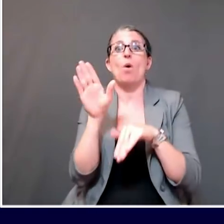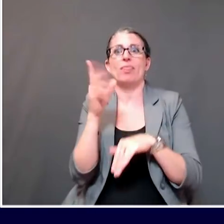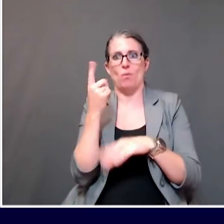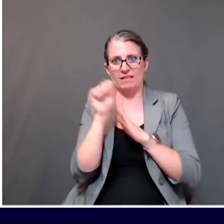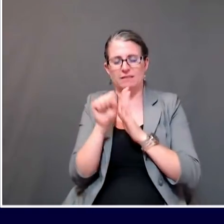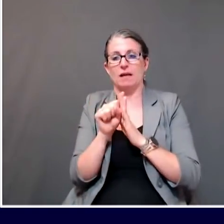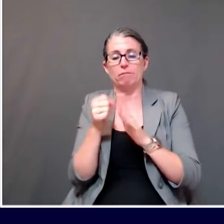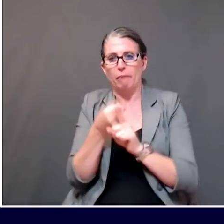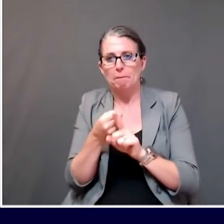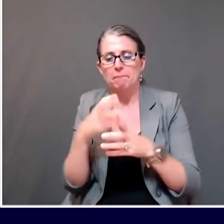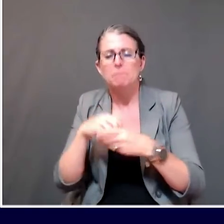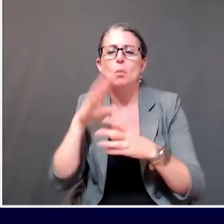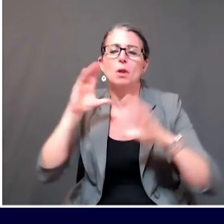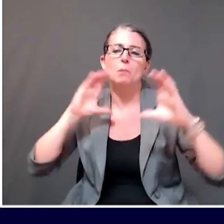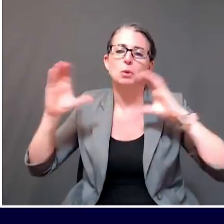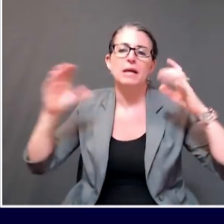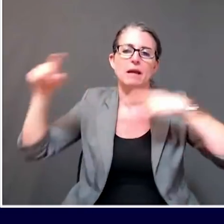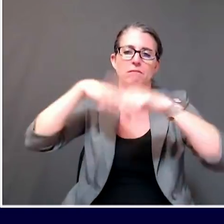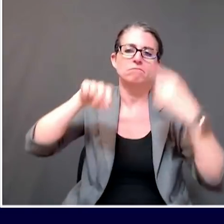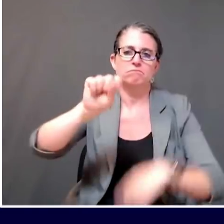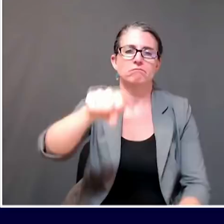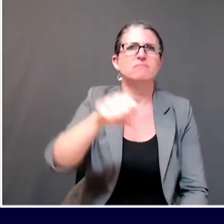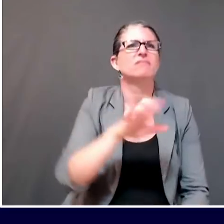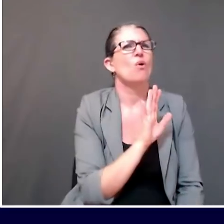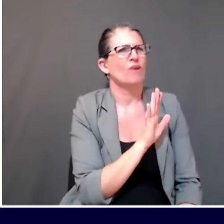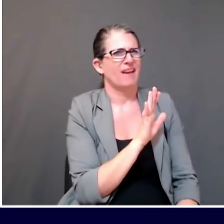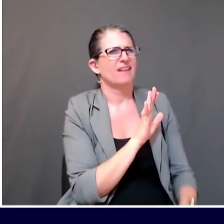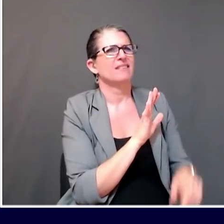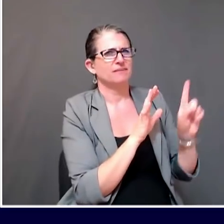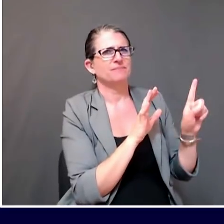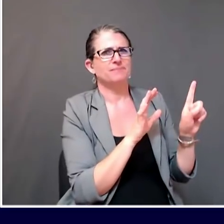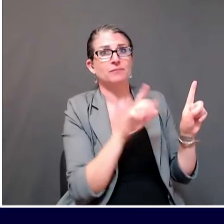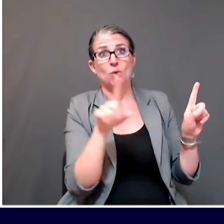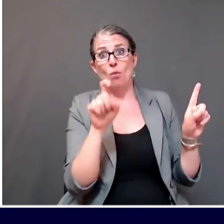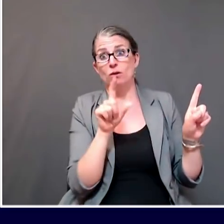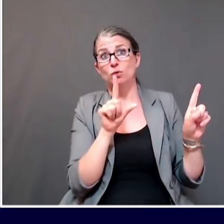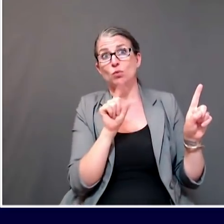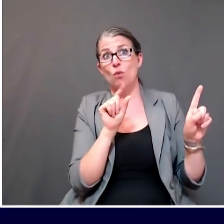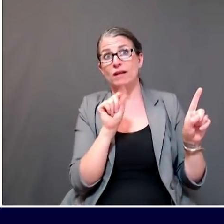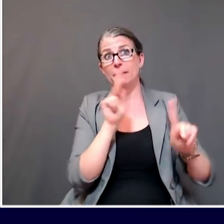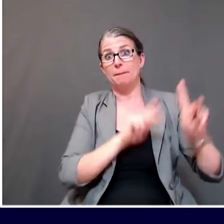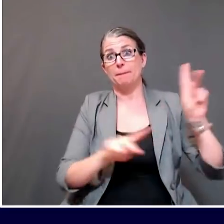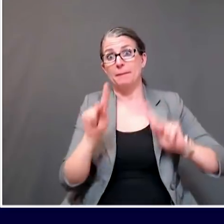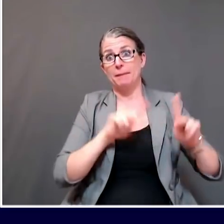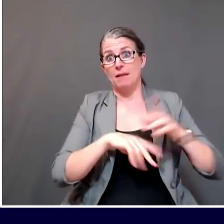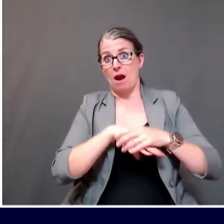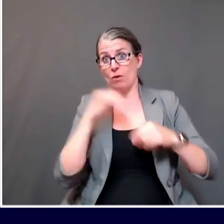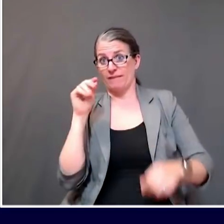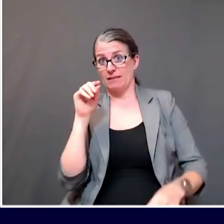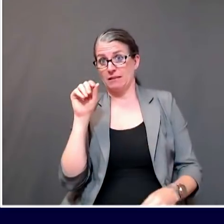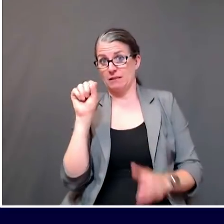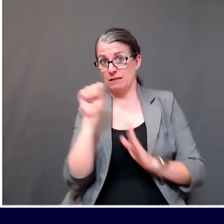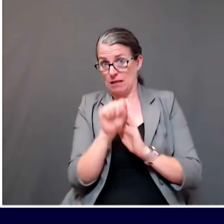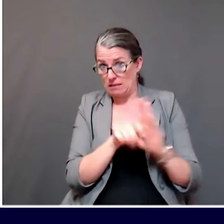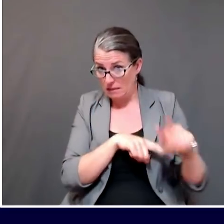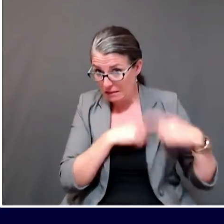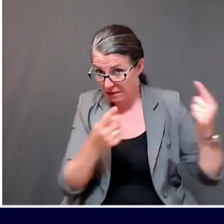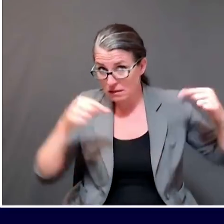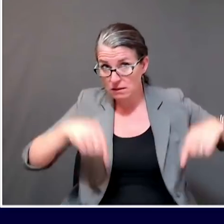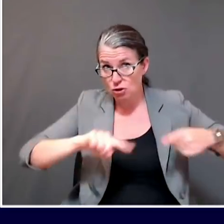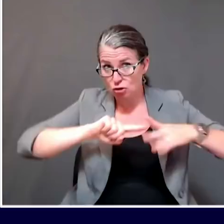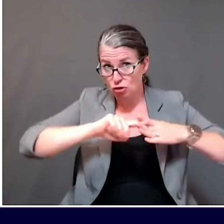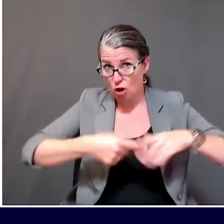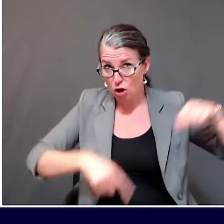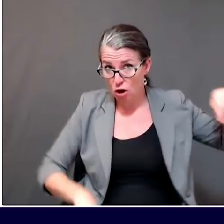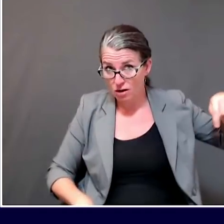cases of individuals are there, it's just important to keep in mind that this is out of a total now of 3,700 plus